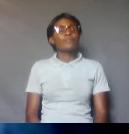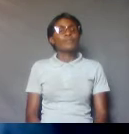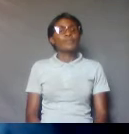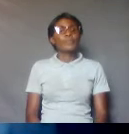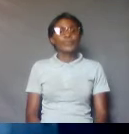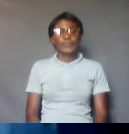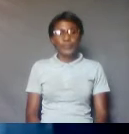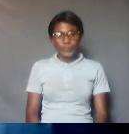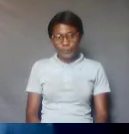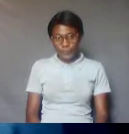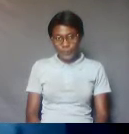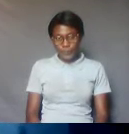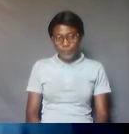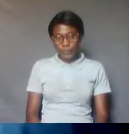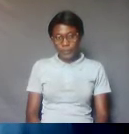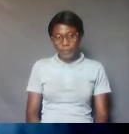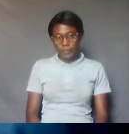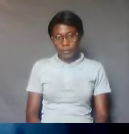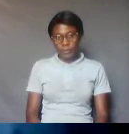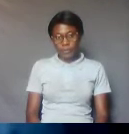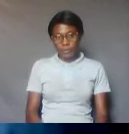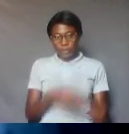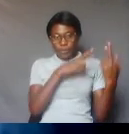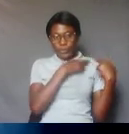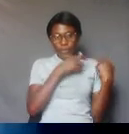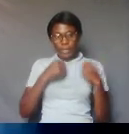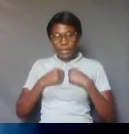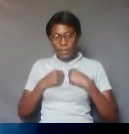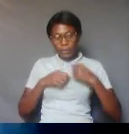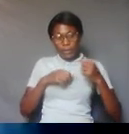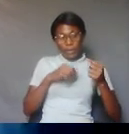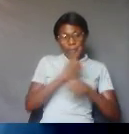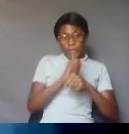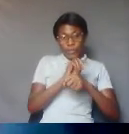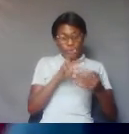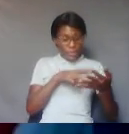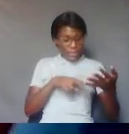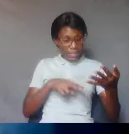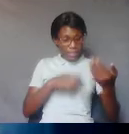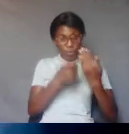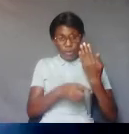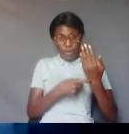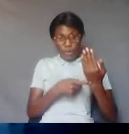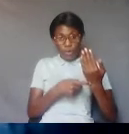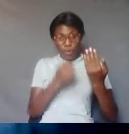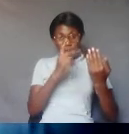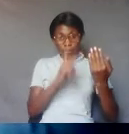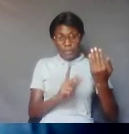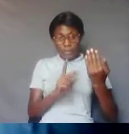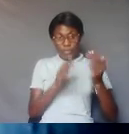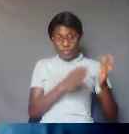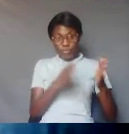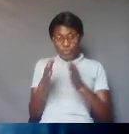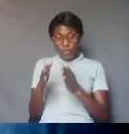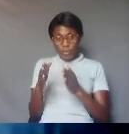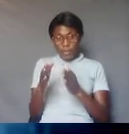people, then we move to the first question, which kind of just lays the foundation, would be about what is